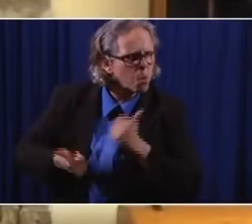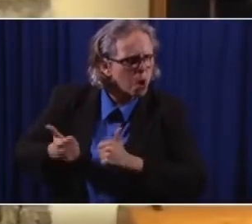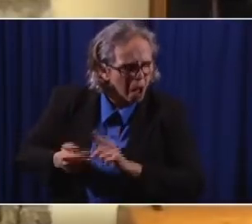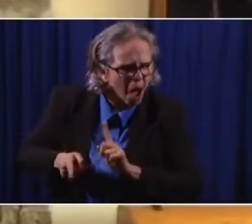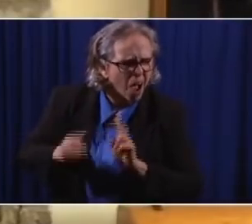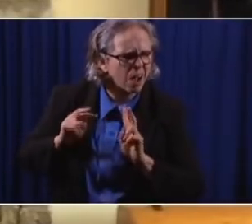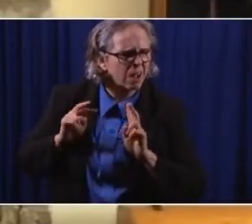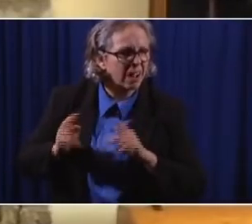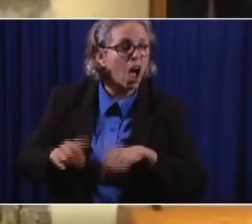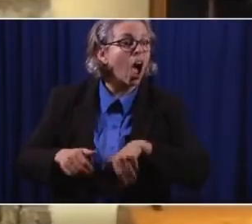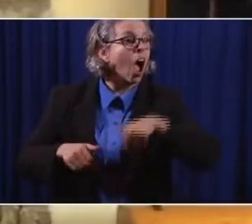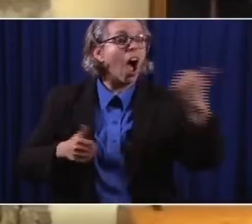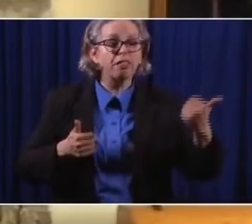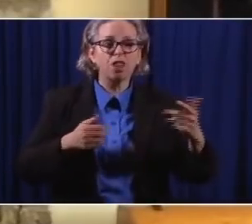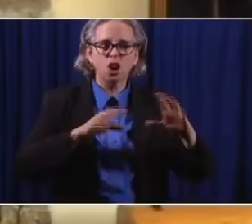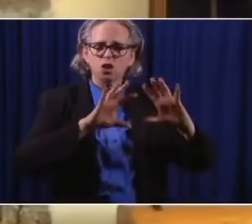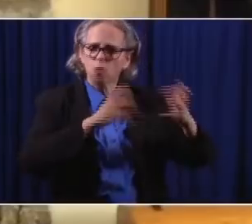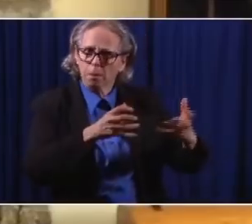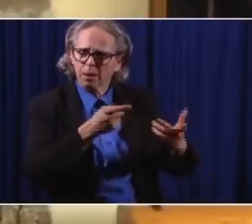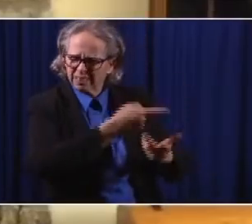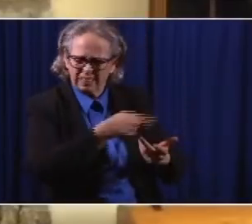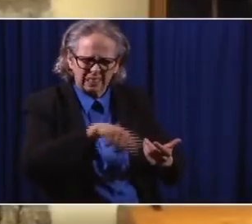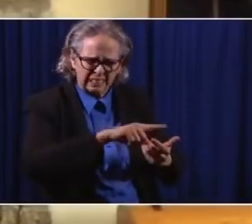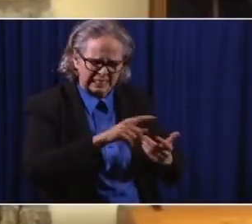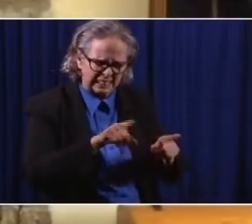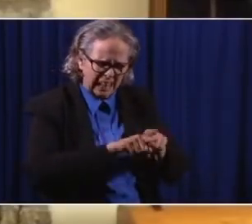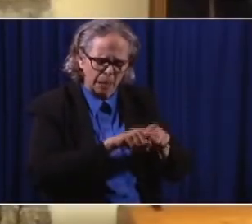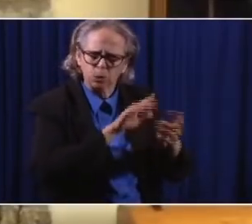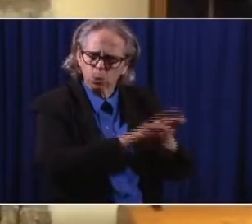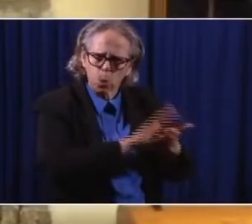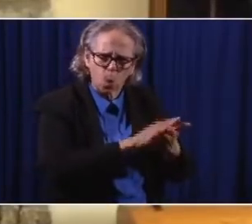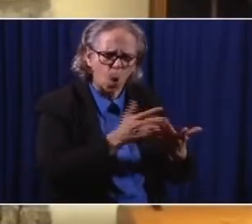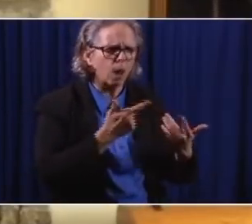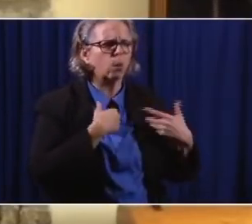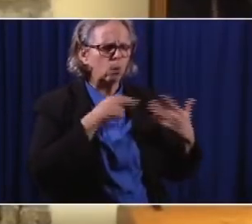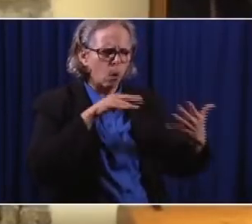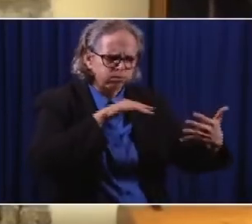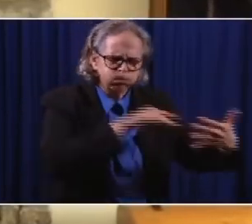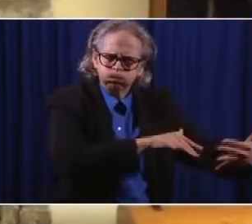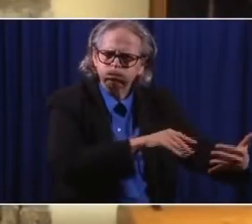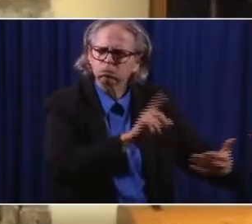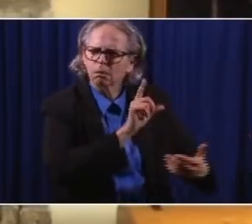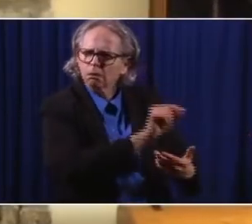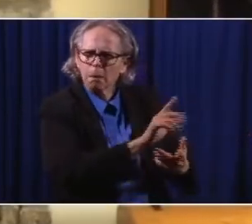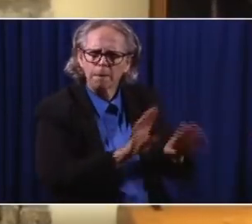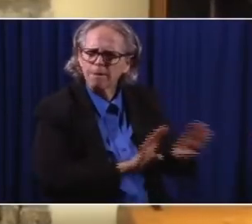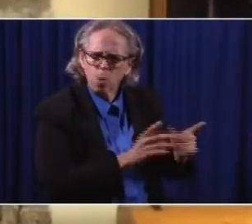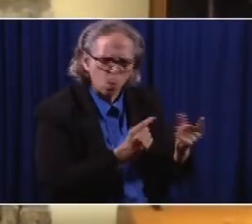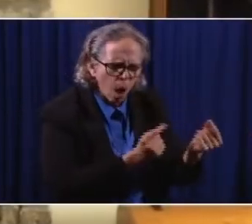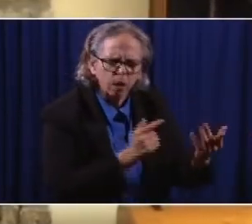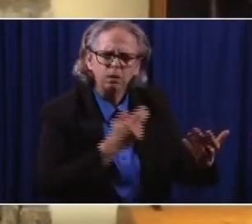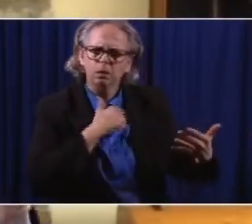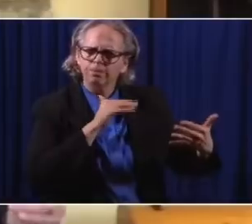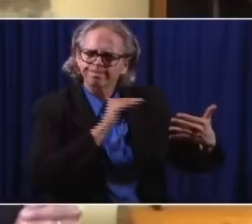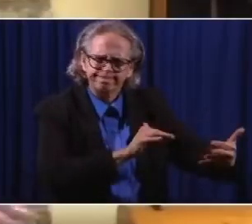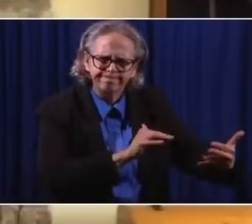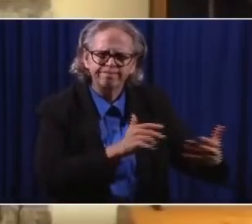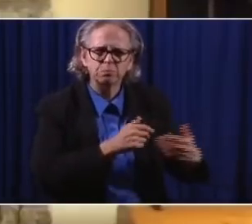that school, another group of students in that school, and again, with parents' consent, everyone's consent, and test